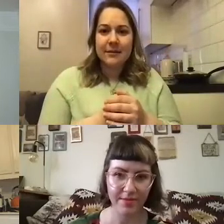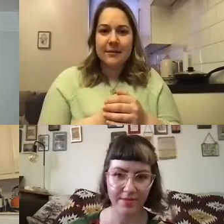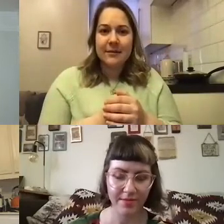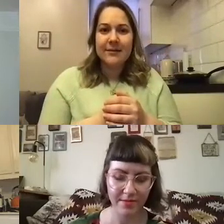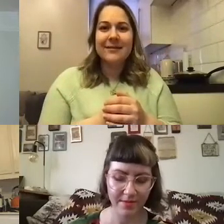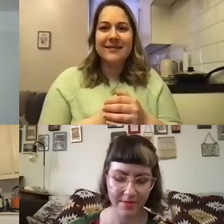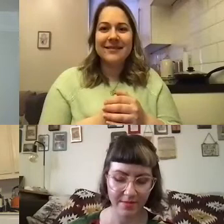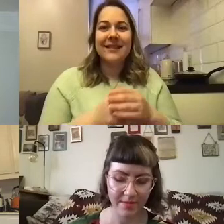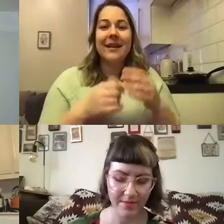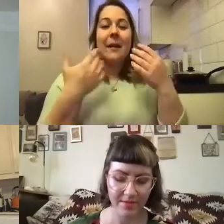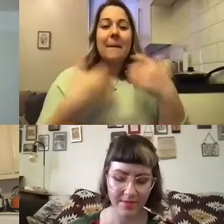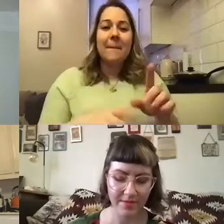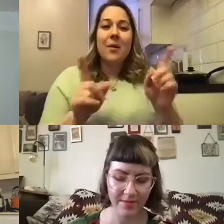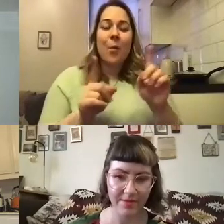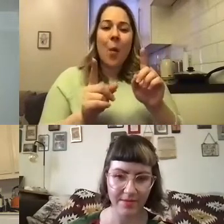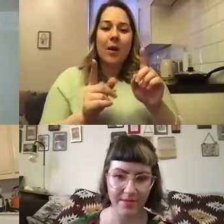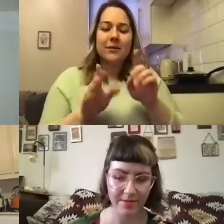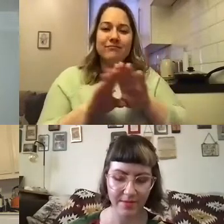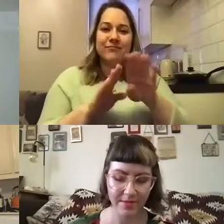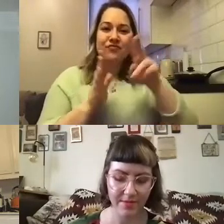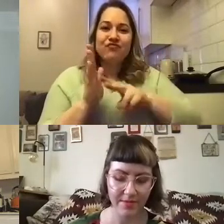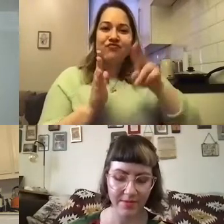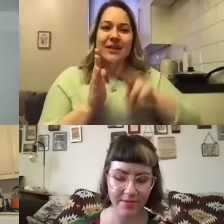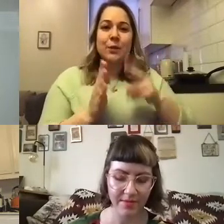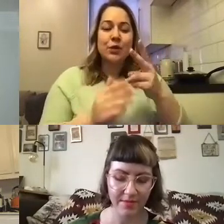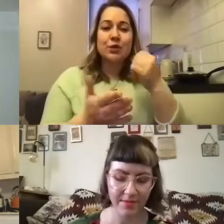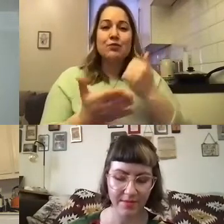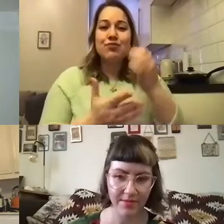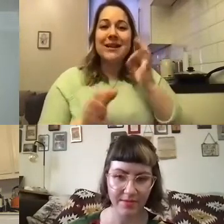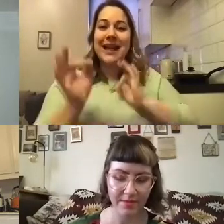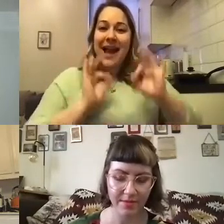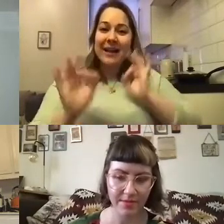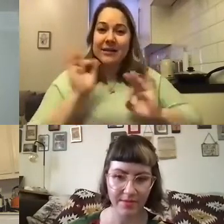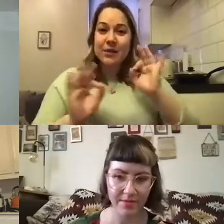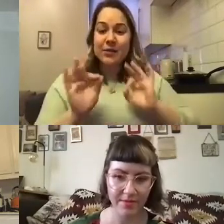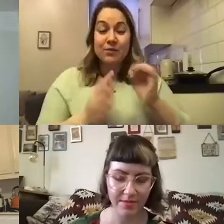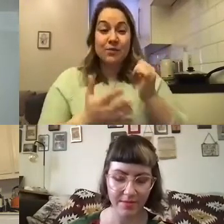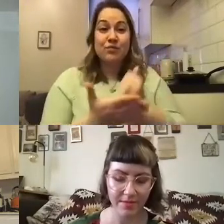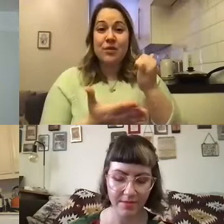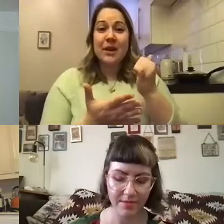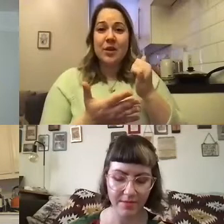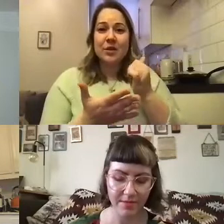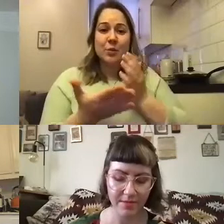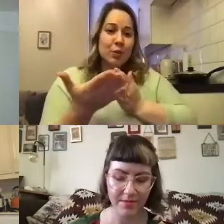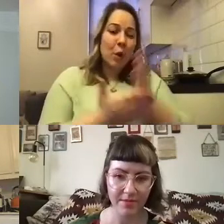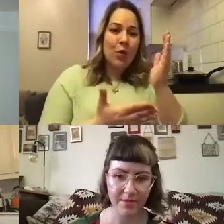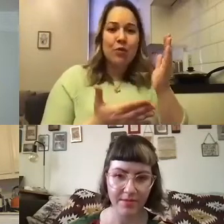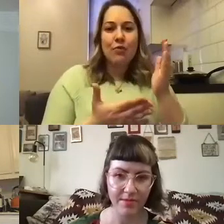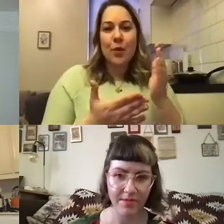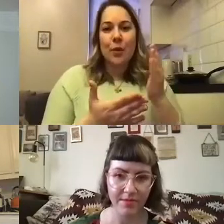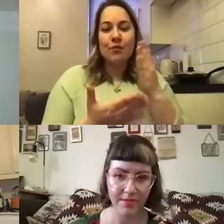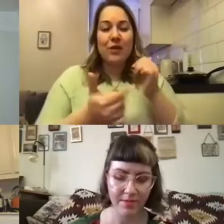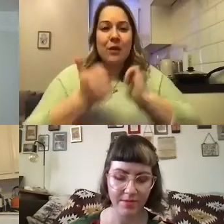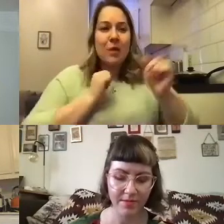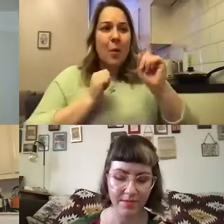I did a rehearsed reading of it with two brilliant actors. And it was a great opportunity just to explore. And I'm really proud of what